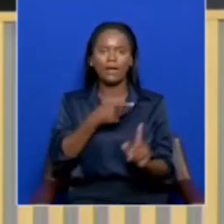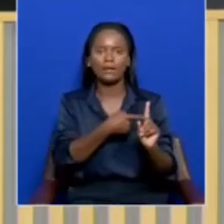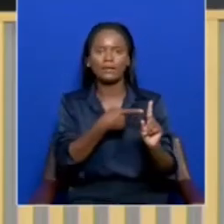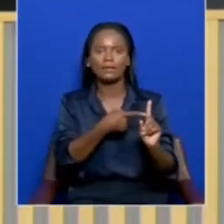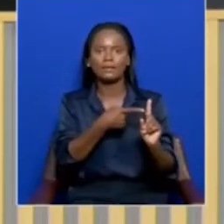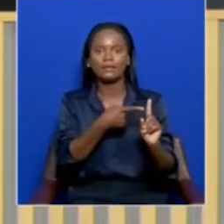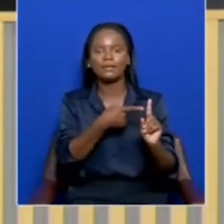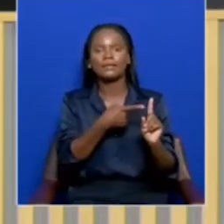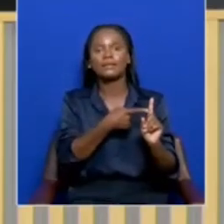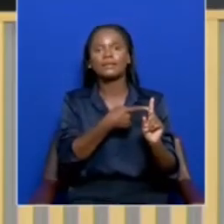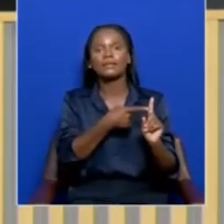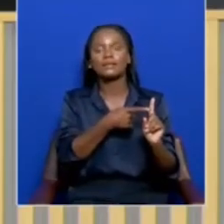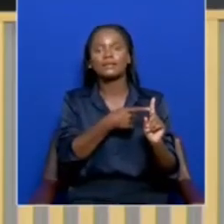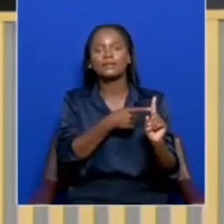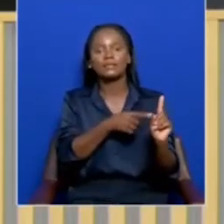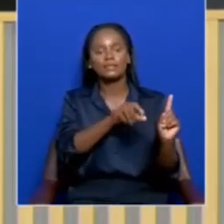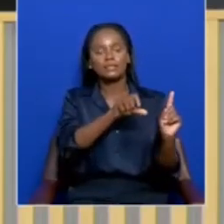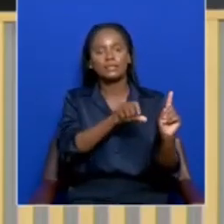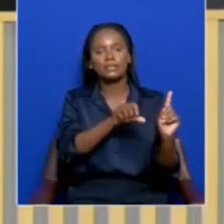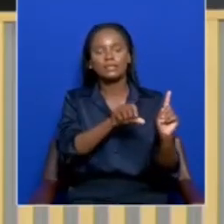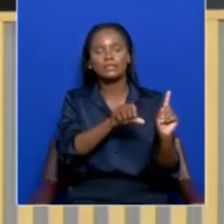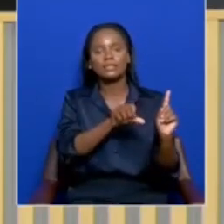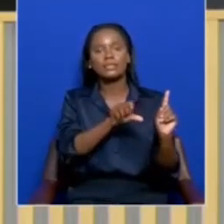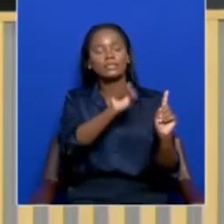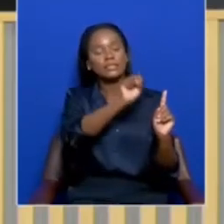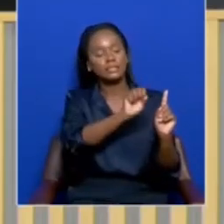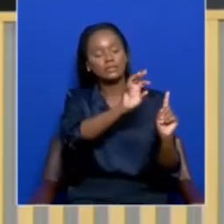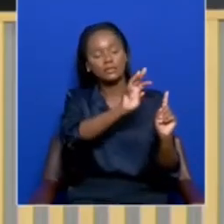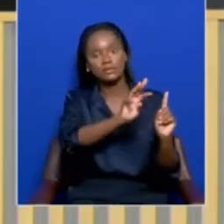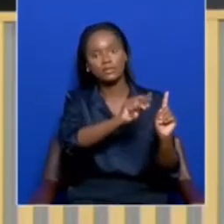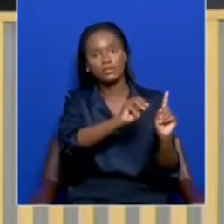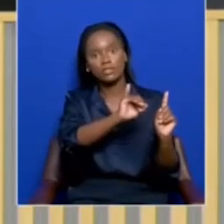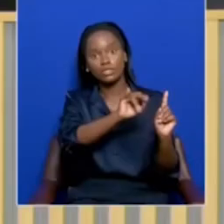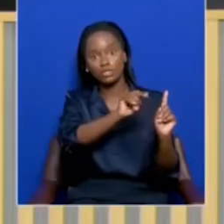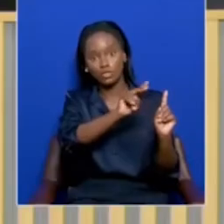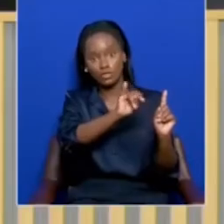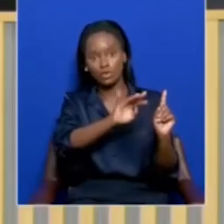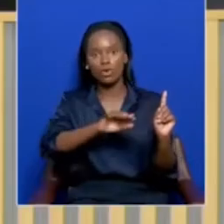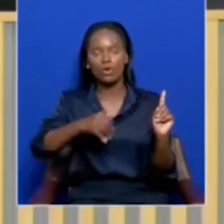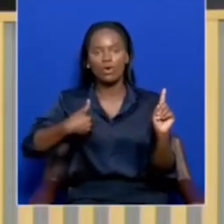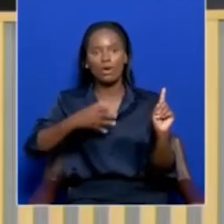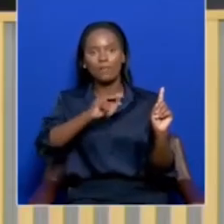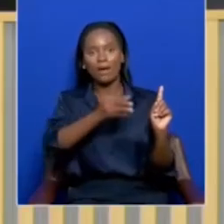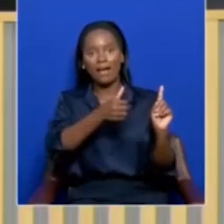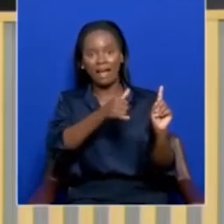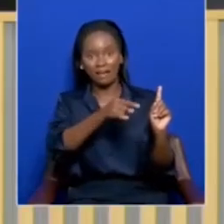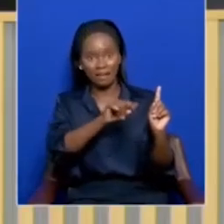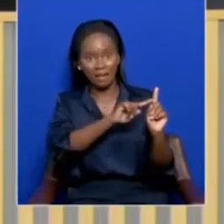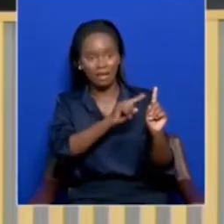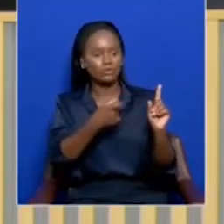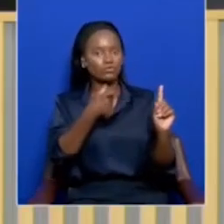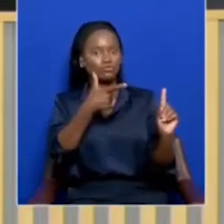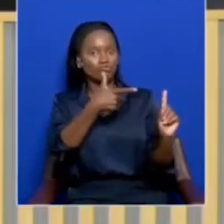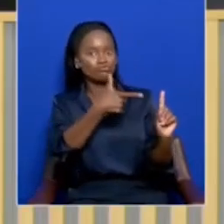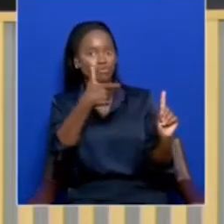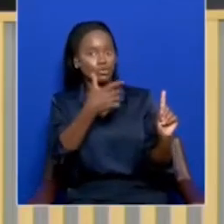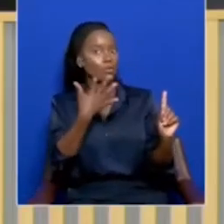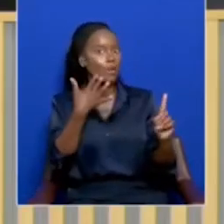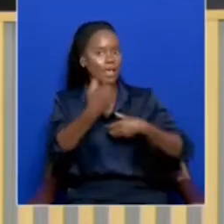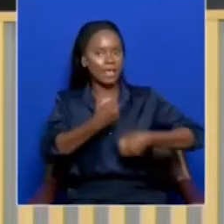July 2017, General Kumalo was not part of crime intelligence at all. He was not even in